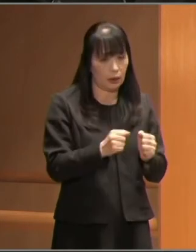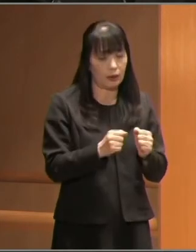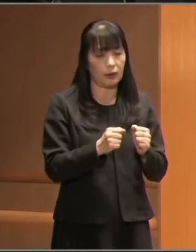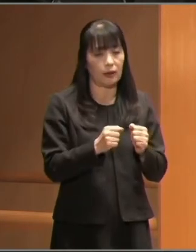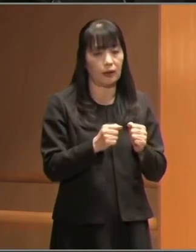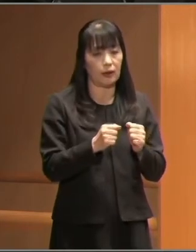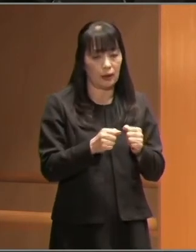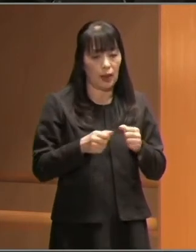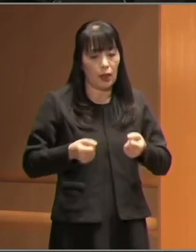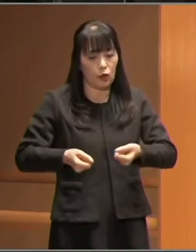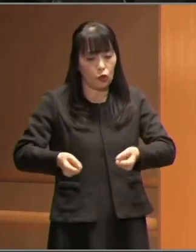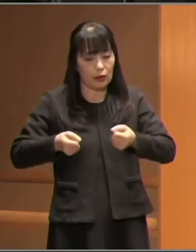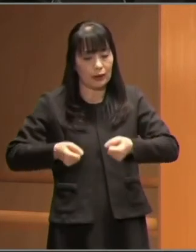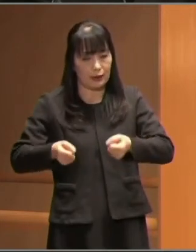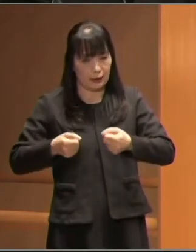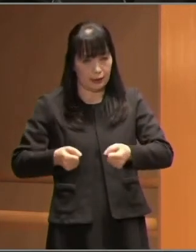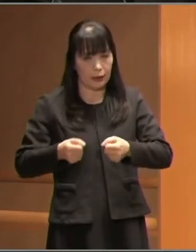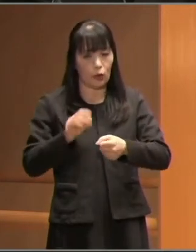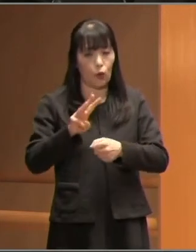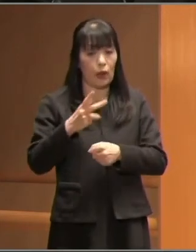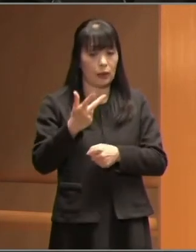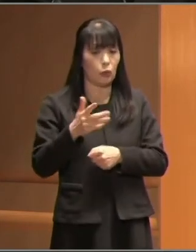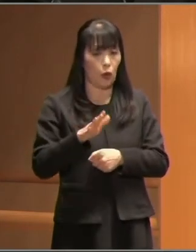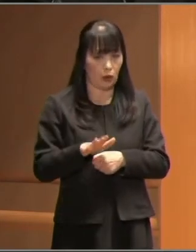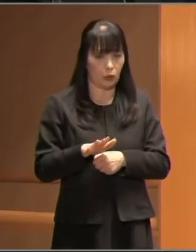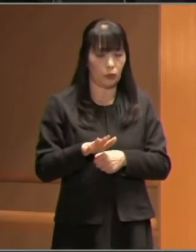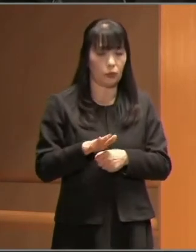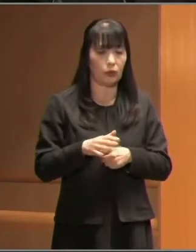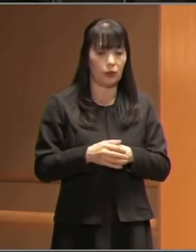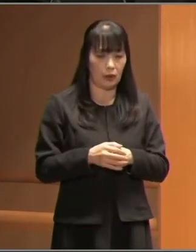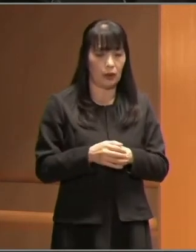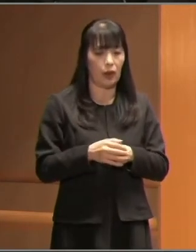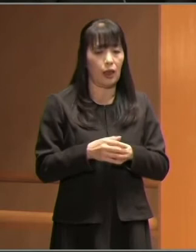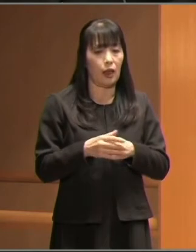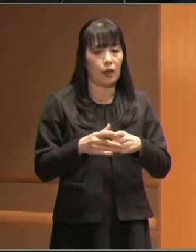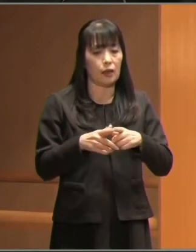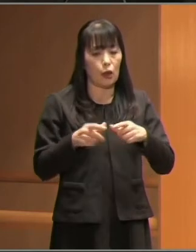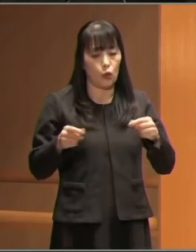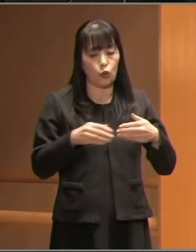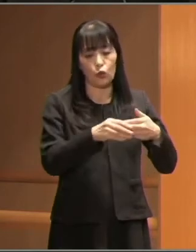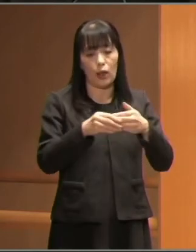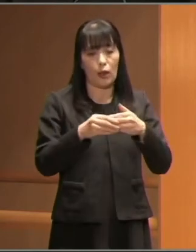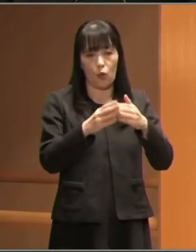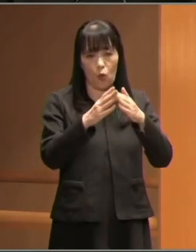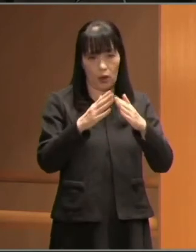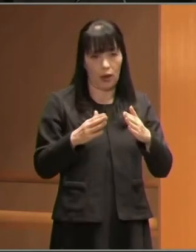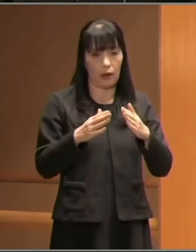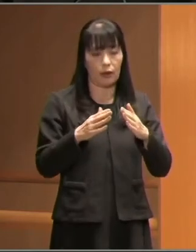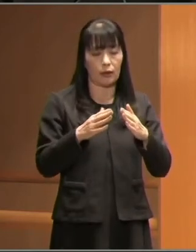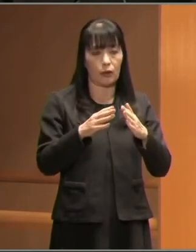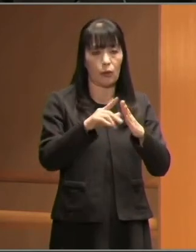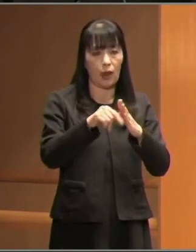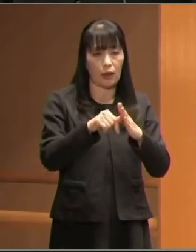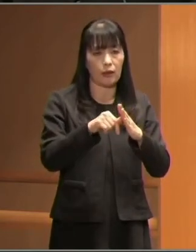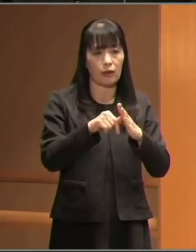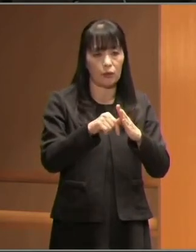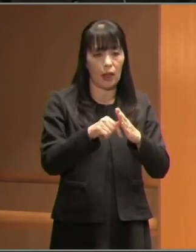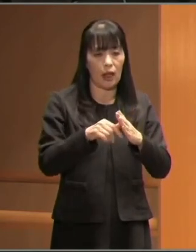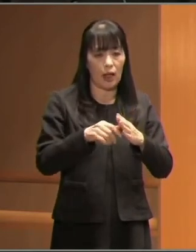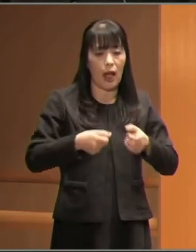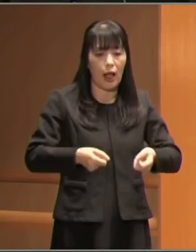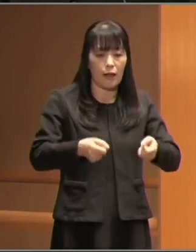makers, and then handmade and the machine makers, and also our All